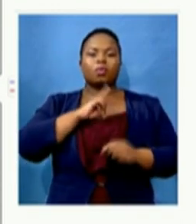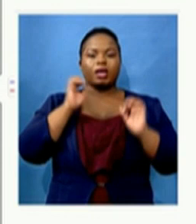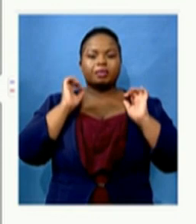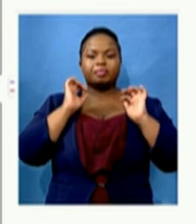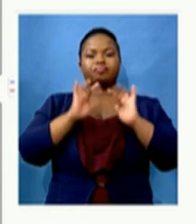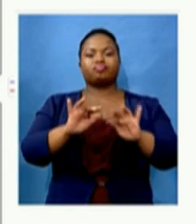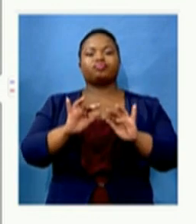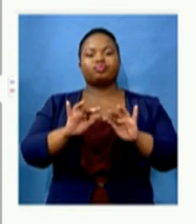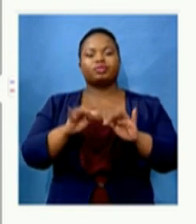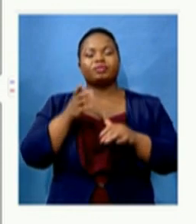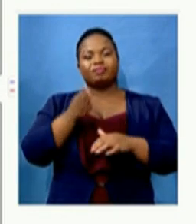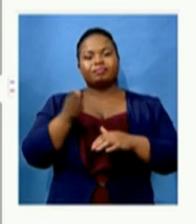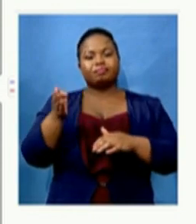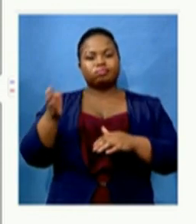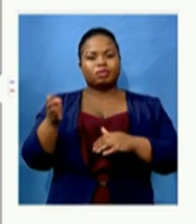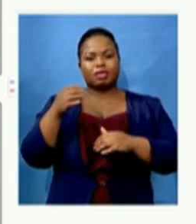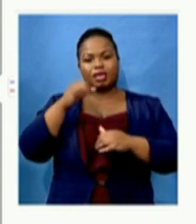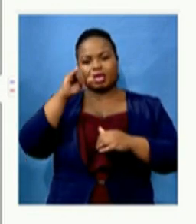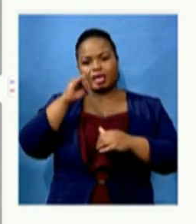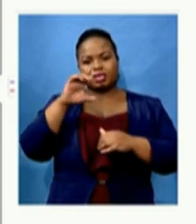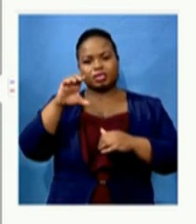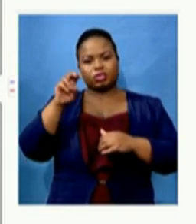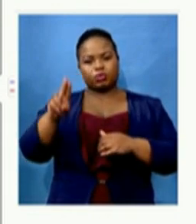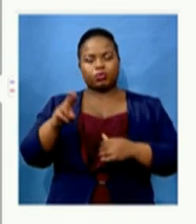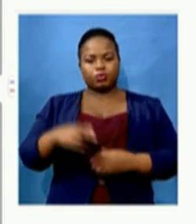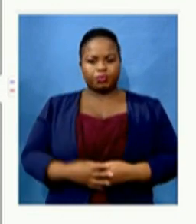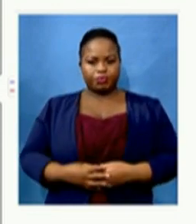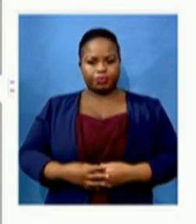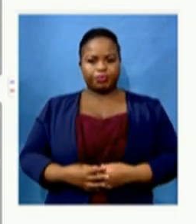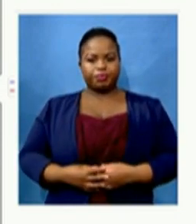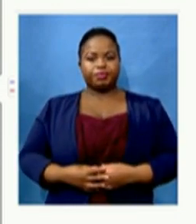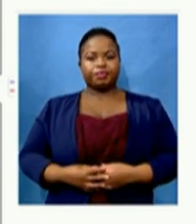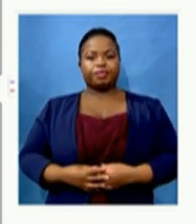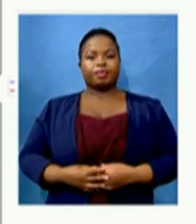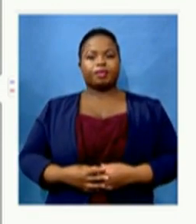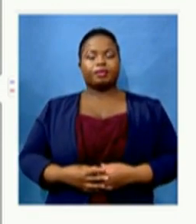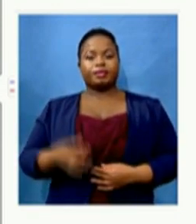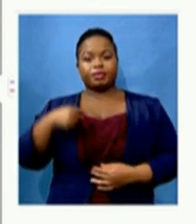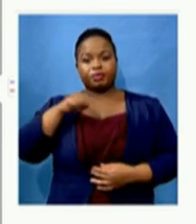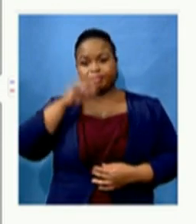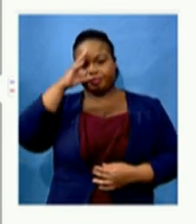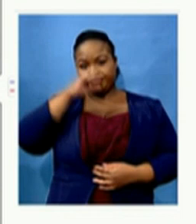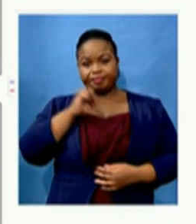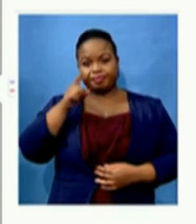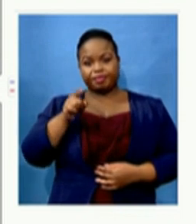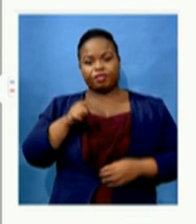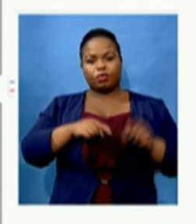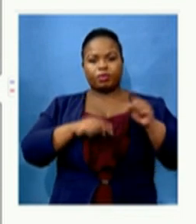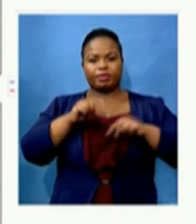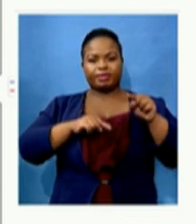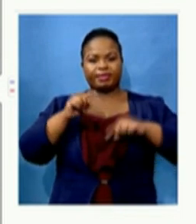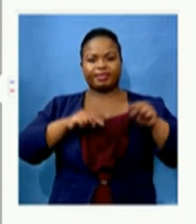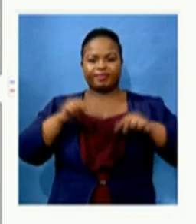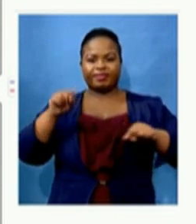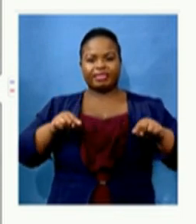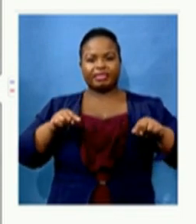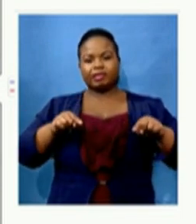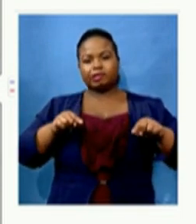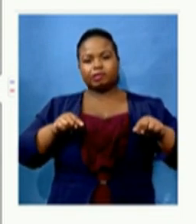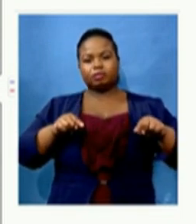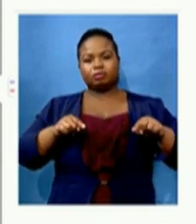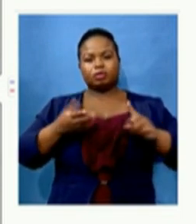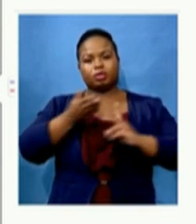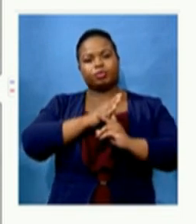Our model is predicting under the different scenarios somewhere between approximately 35,000